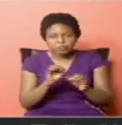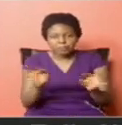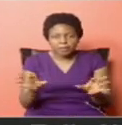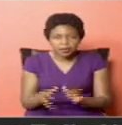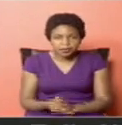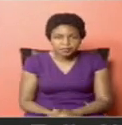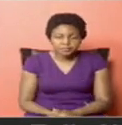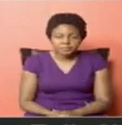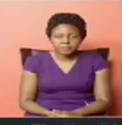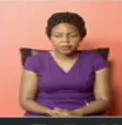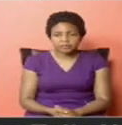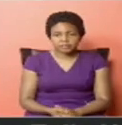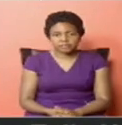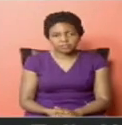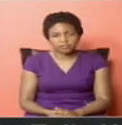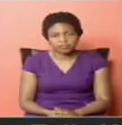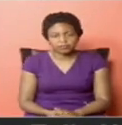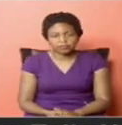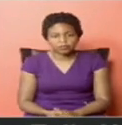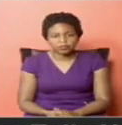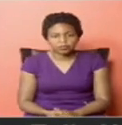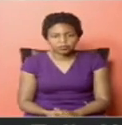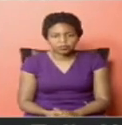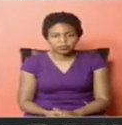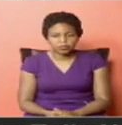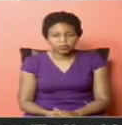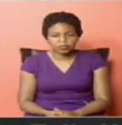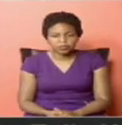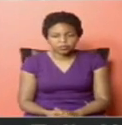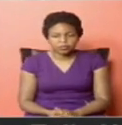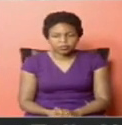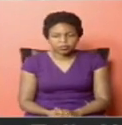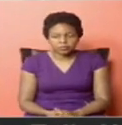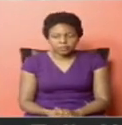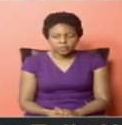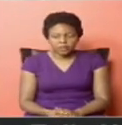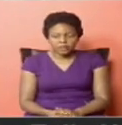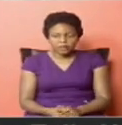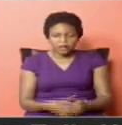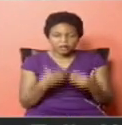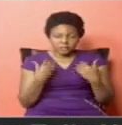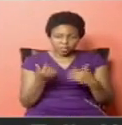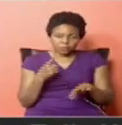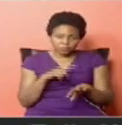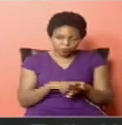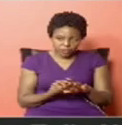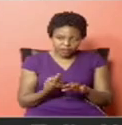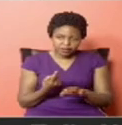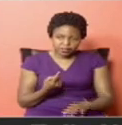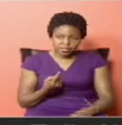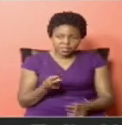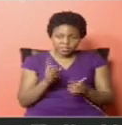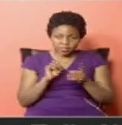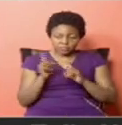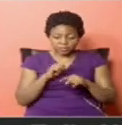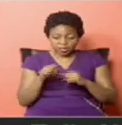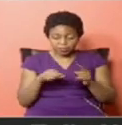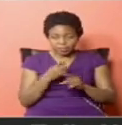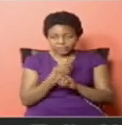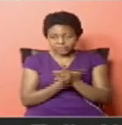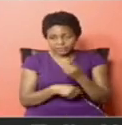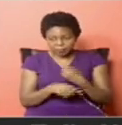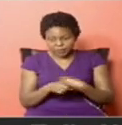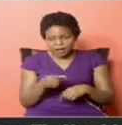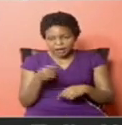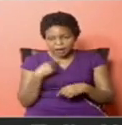the categories of disability. So that is one thing. When they are talking of the disability, I'm